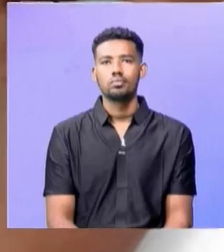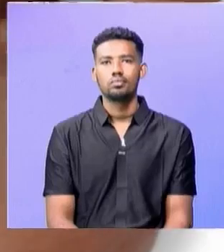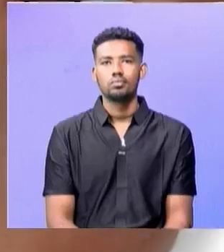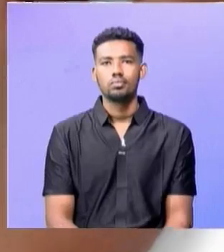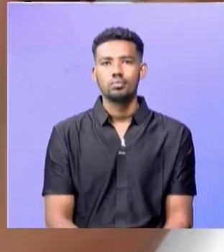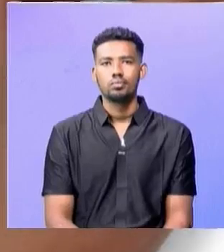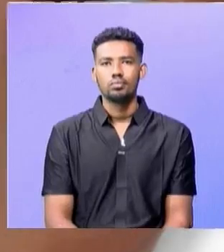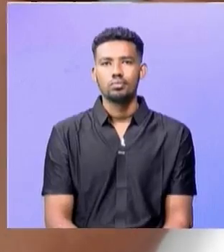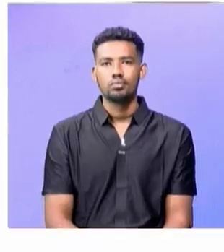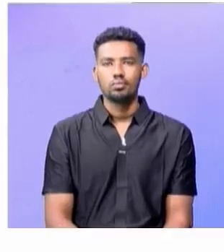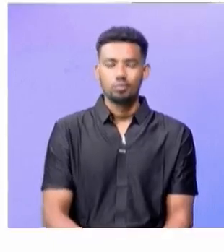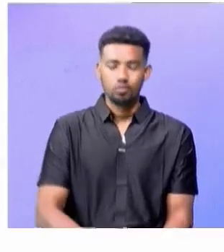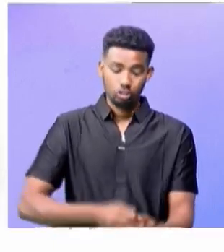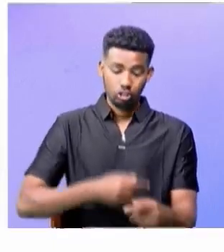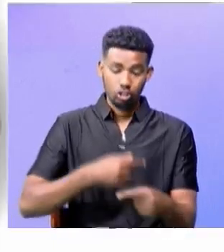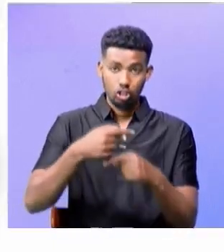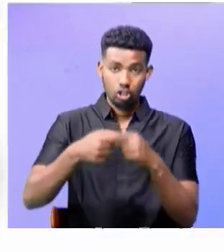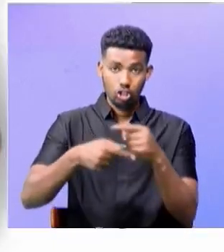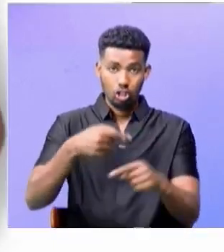Go.